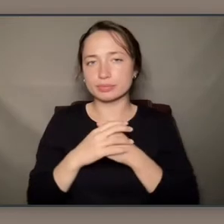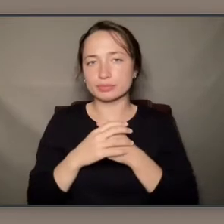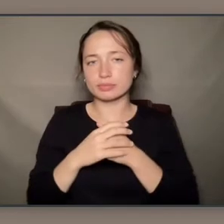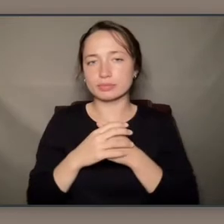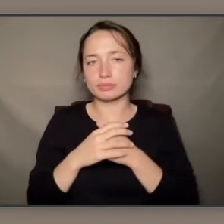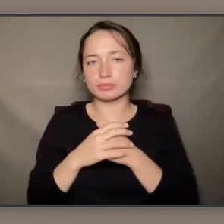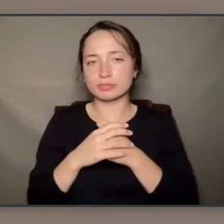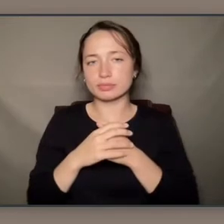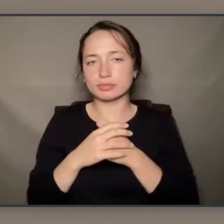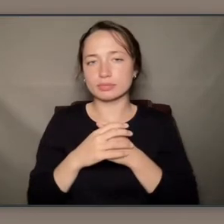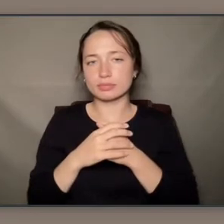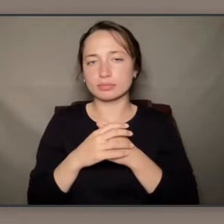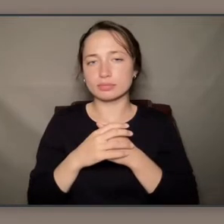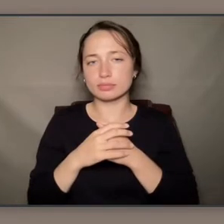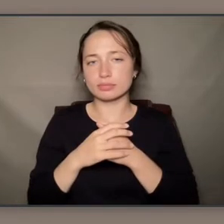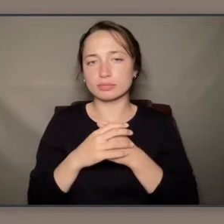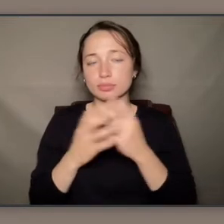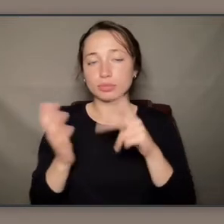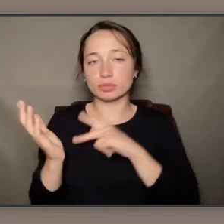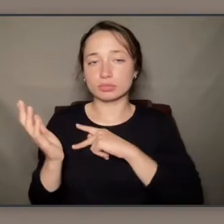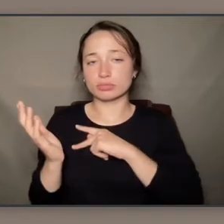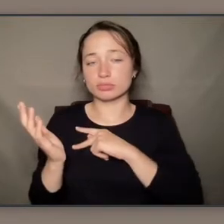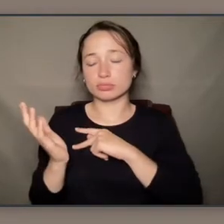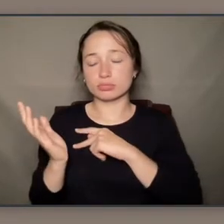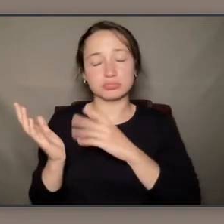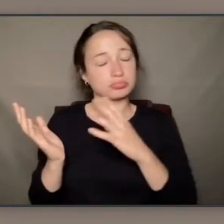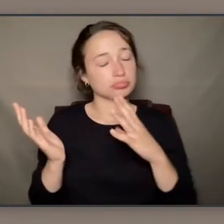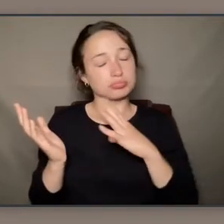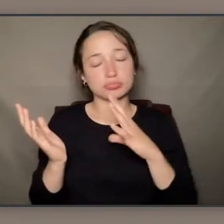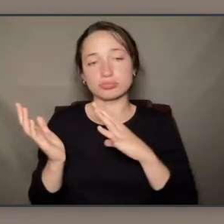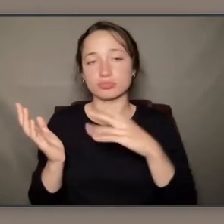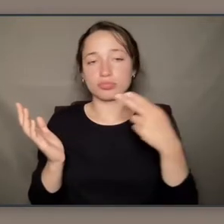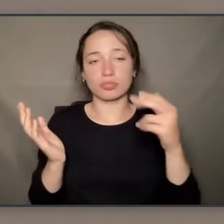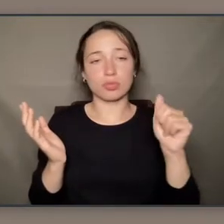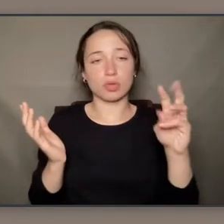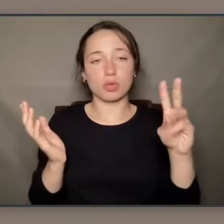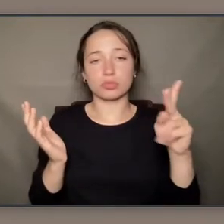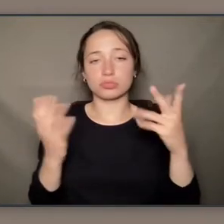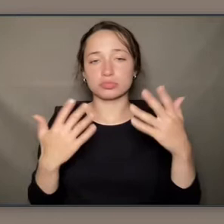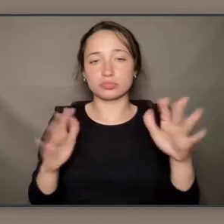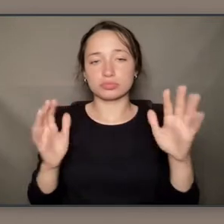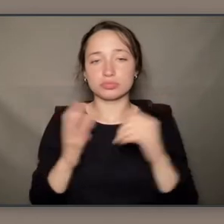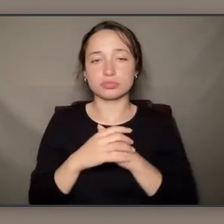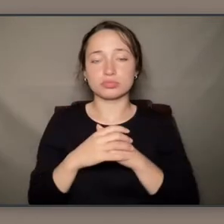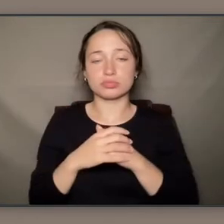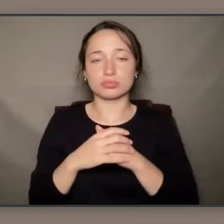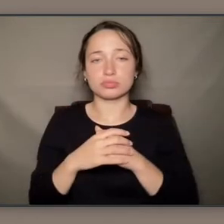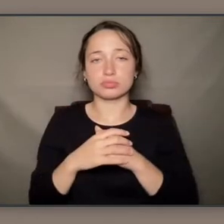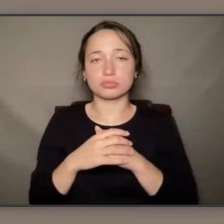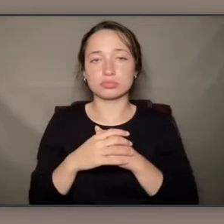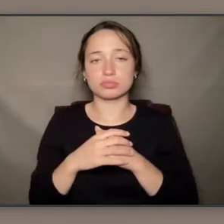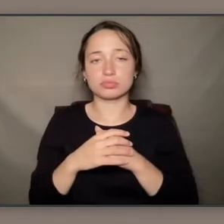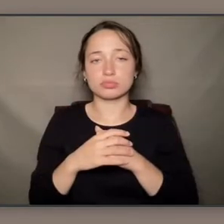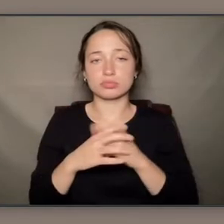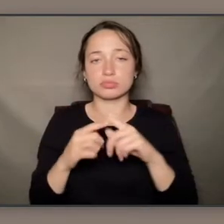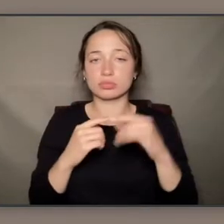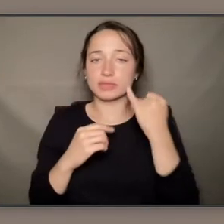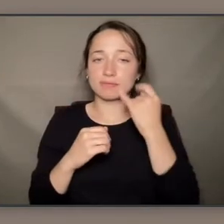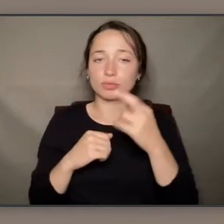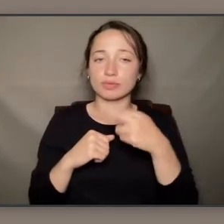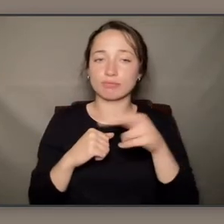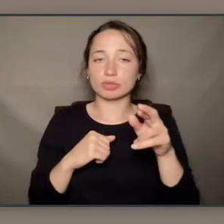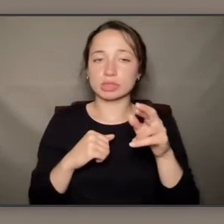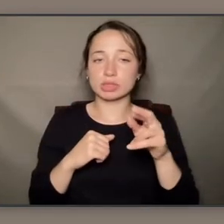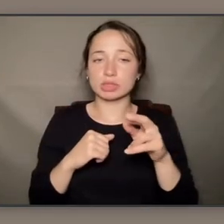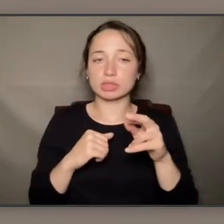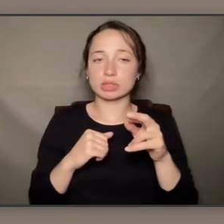just like for this me for me personally, I'm happy with Hawk. For if you're